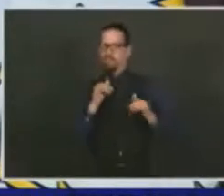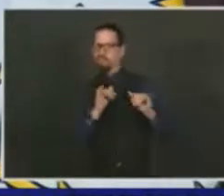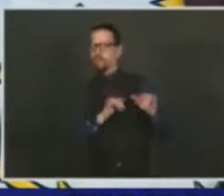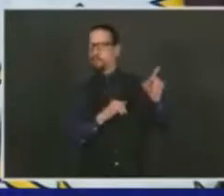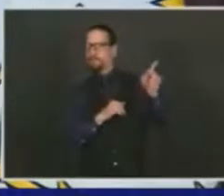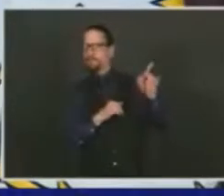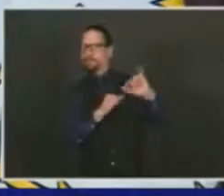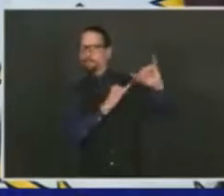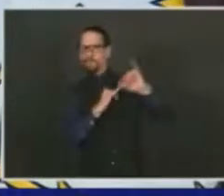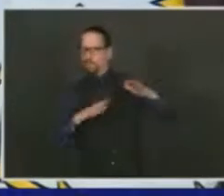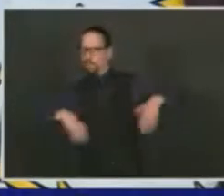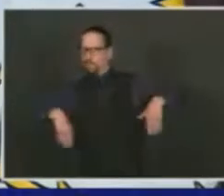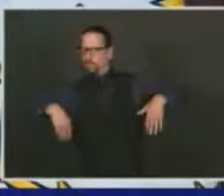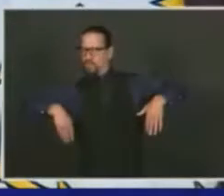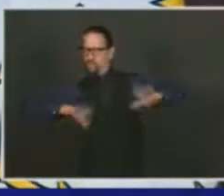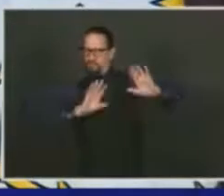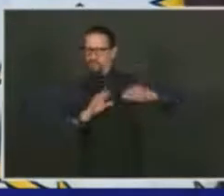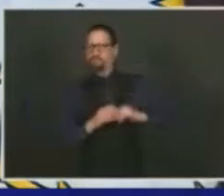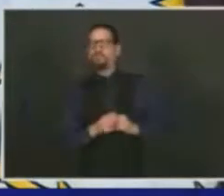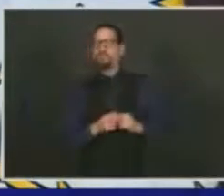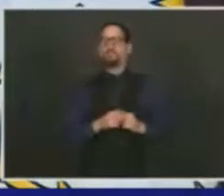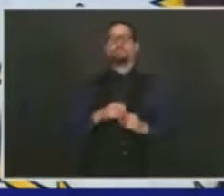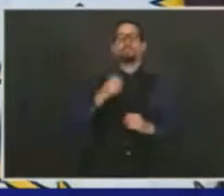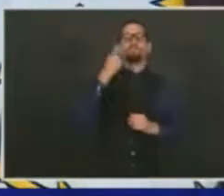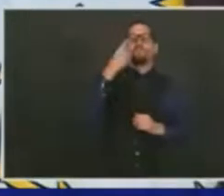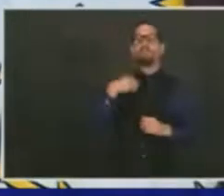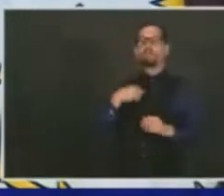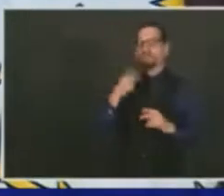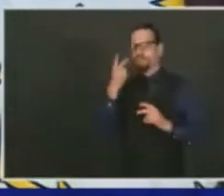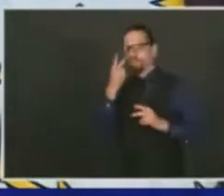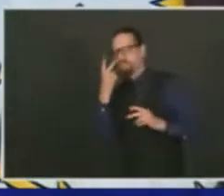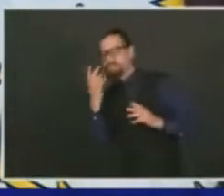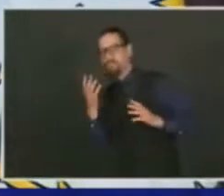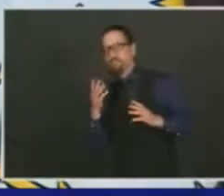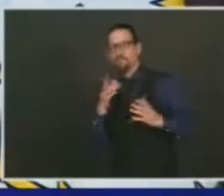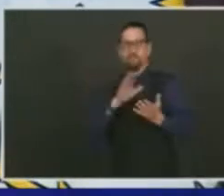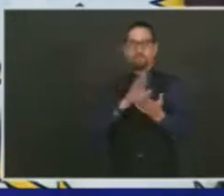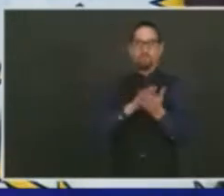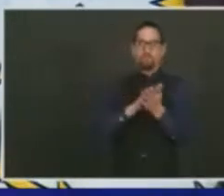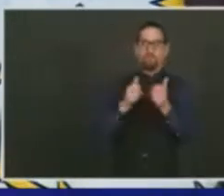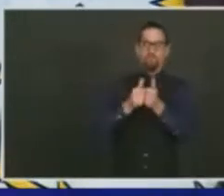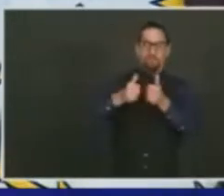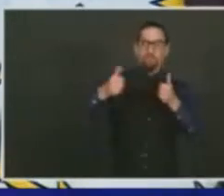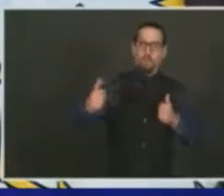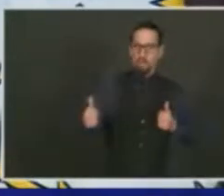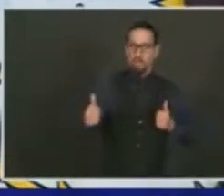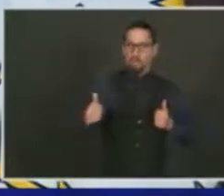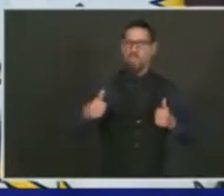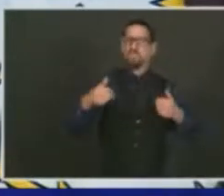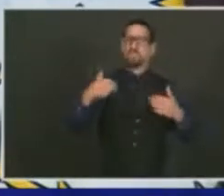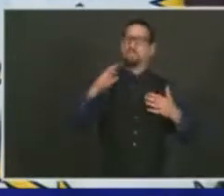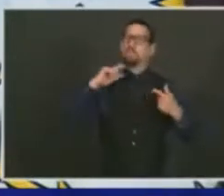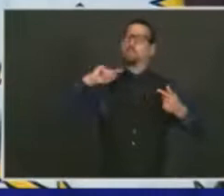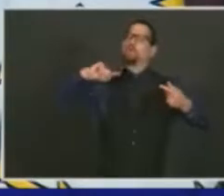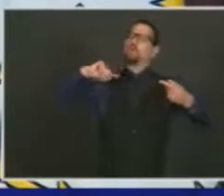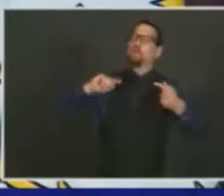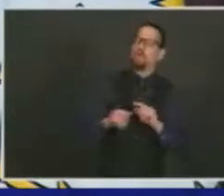learning. But I don't believe that's the right thing to do, even though it may sound easy to do.